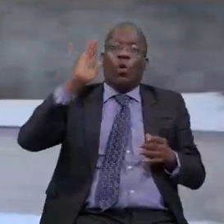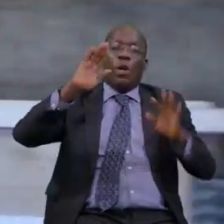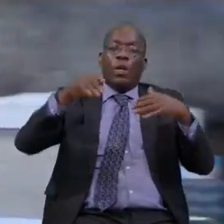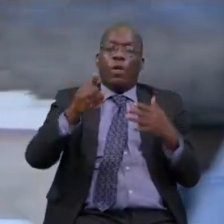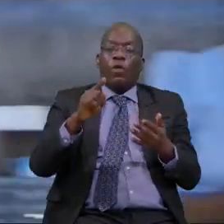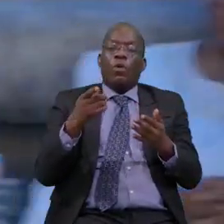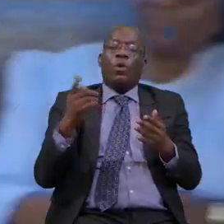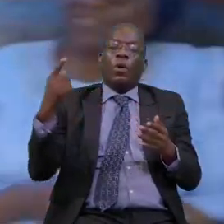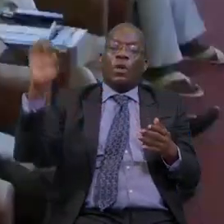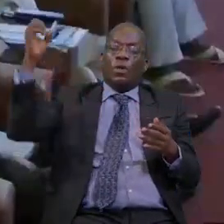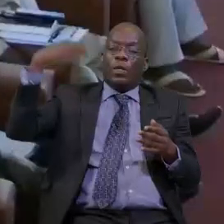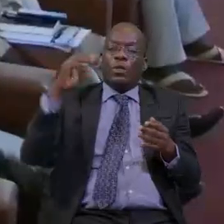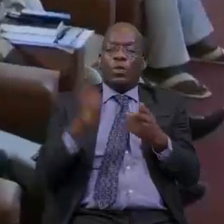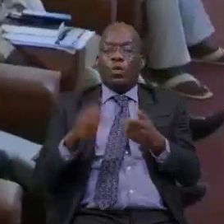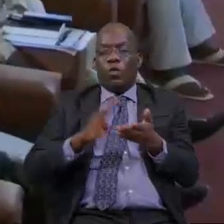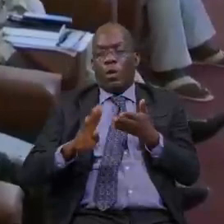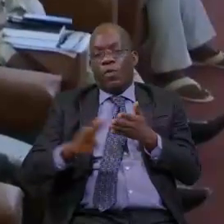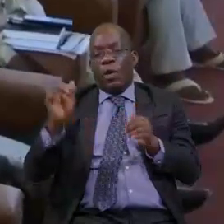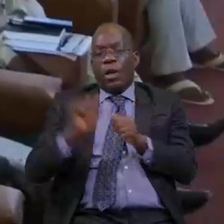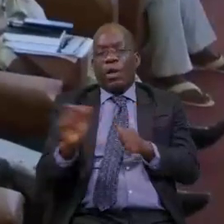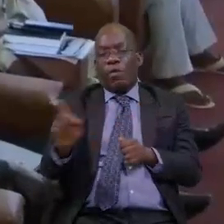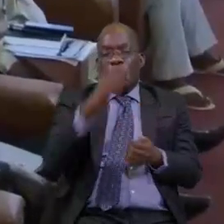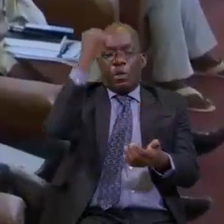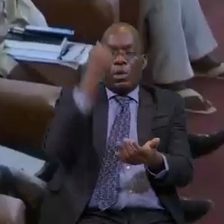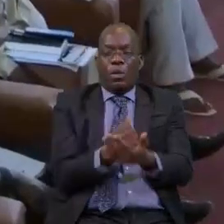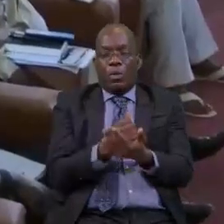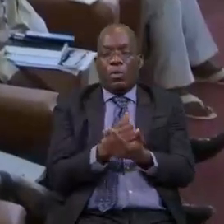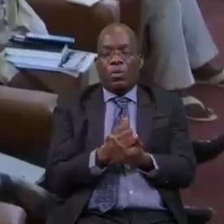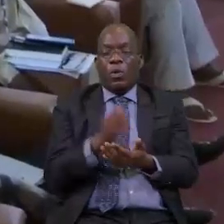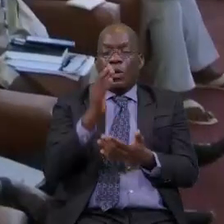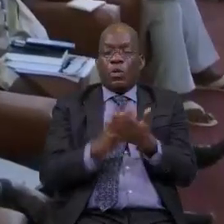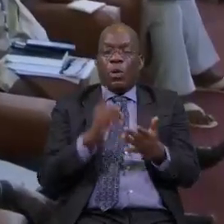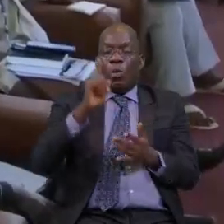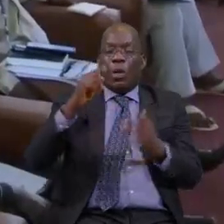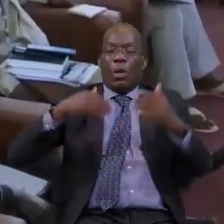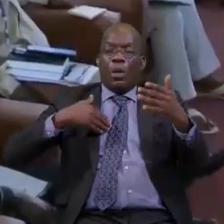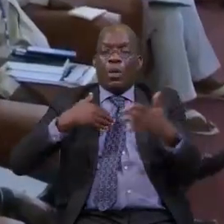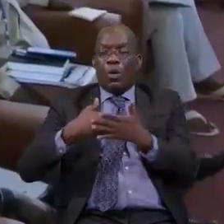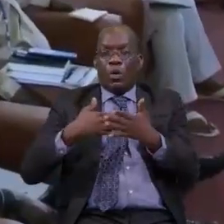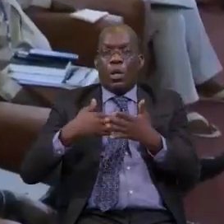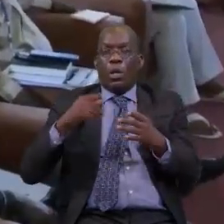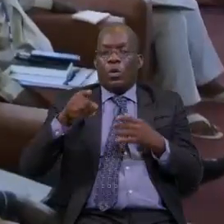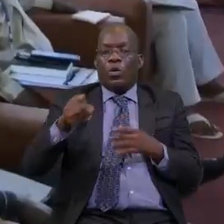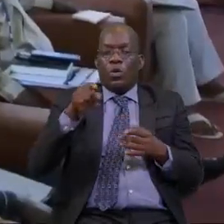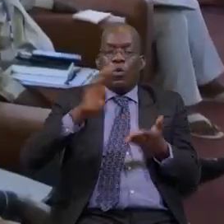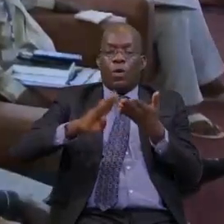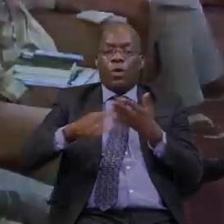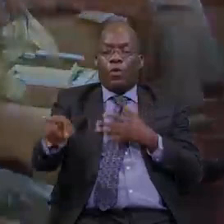forgive everyone. Amen. Somebody close, you'll forgive them.